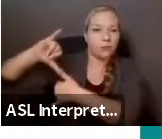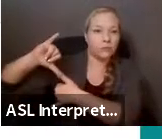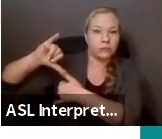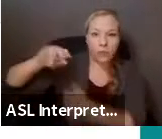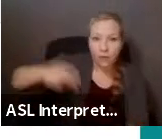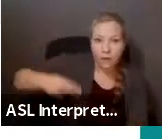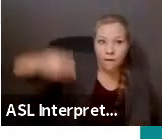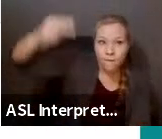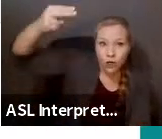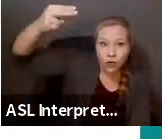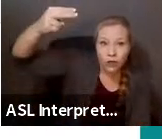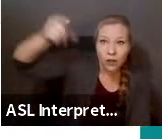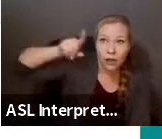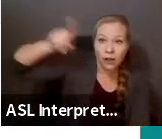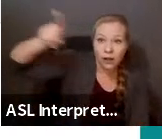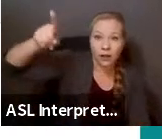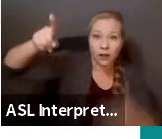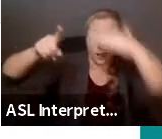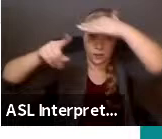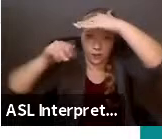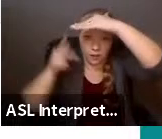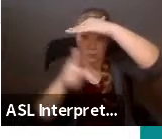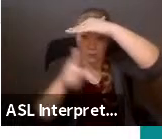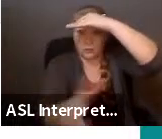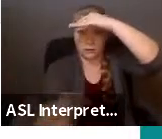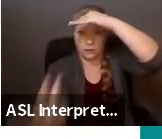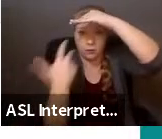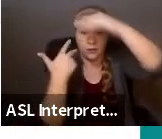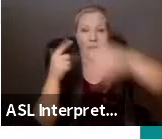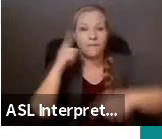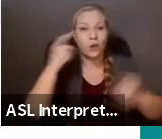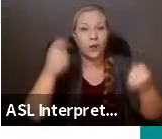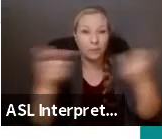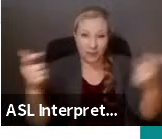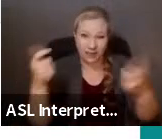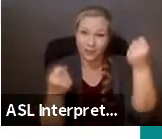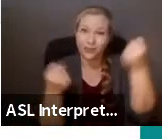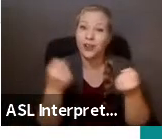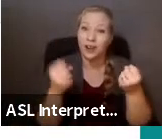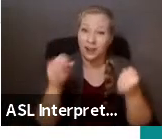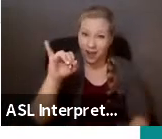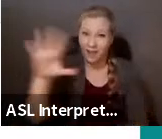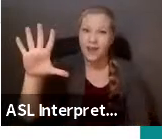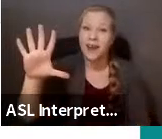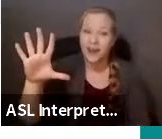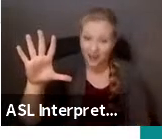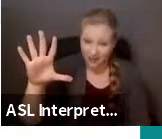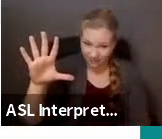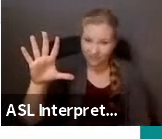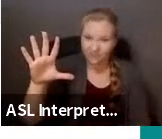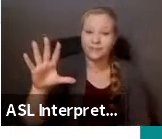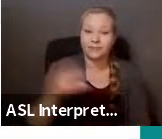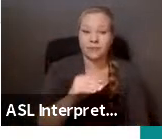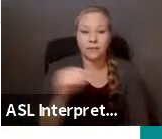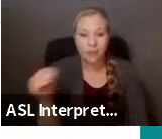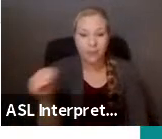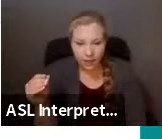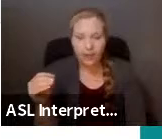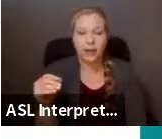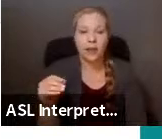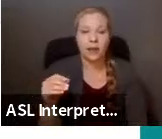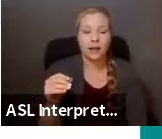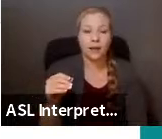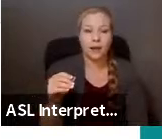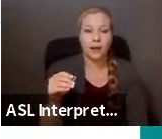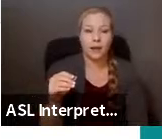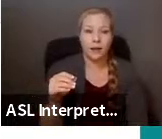itself, the alignment of the interstate highway, and then the connections to